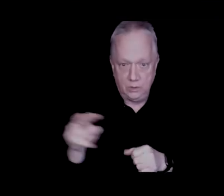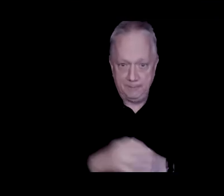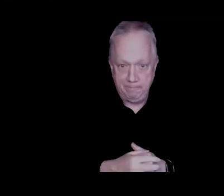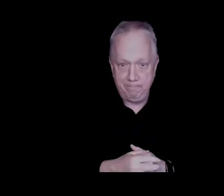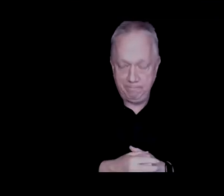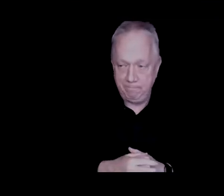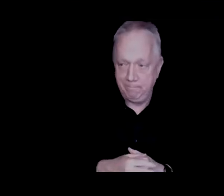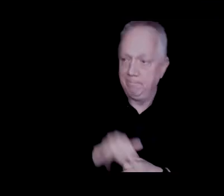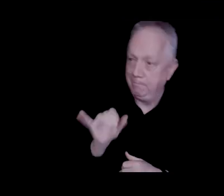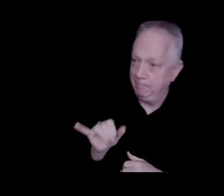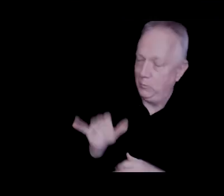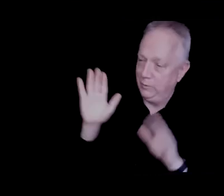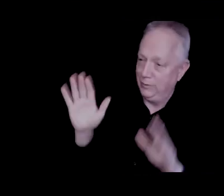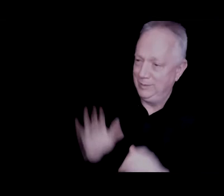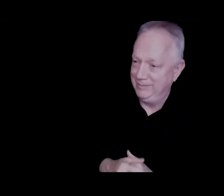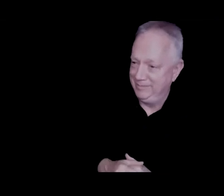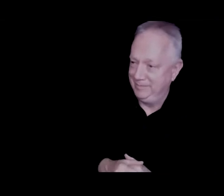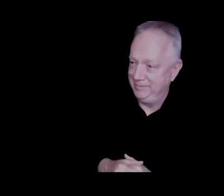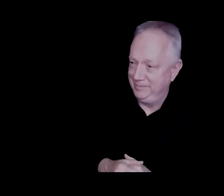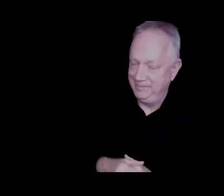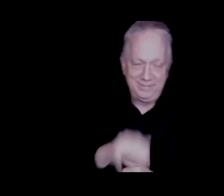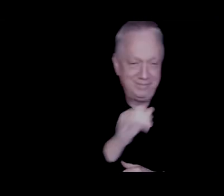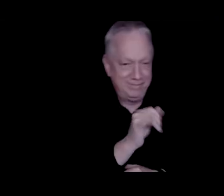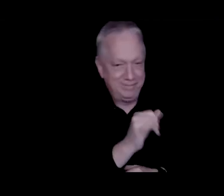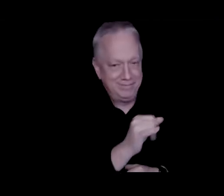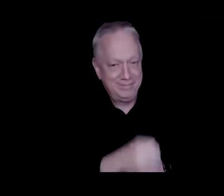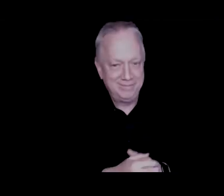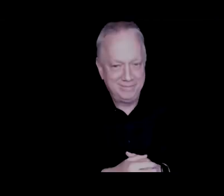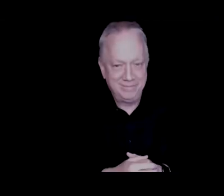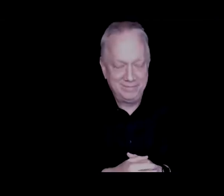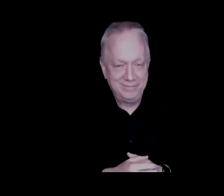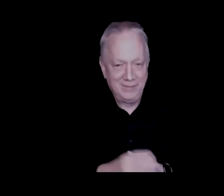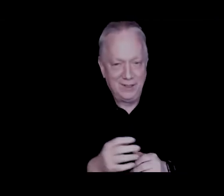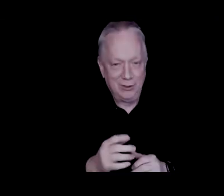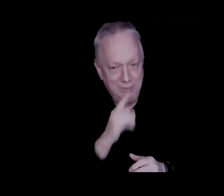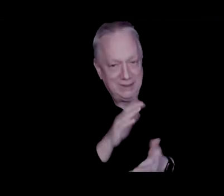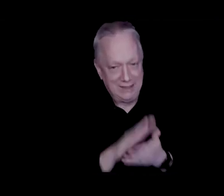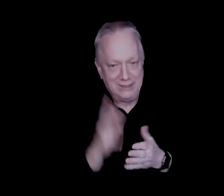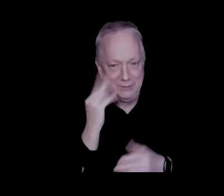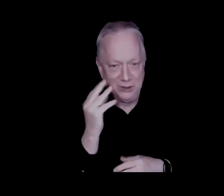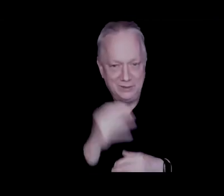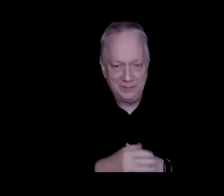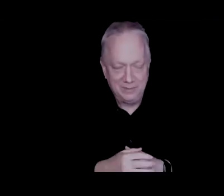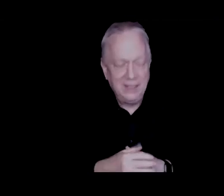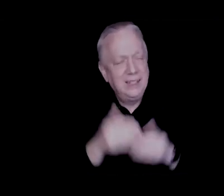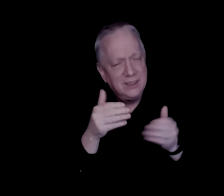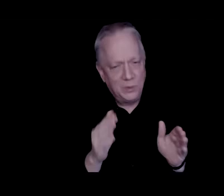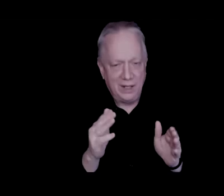Yeah. Wonderful. So, yeah, it's a really nice experience. I mean, it's a way